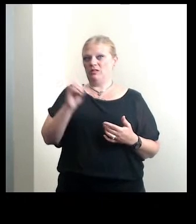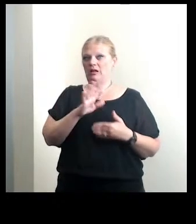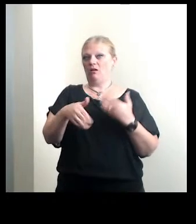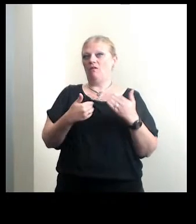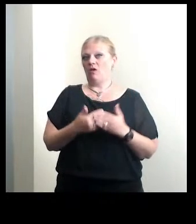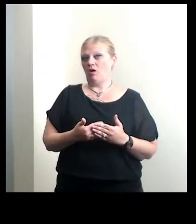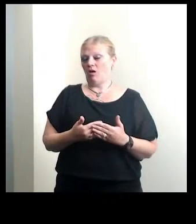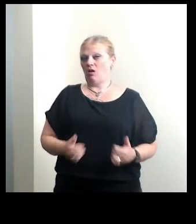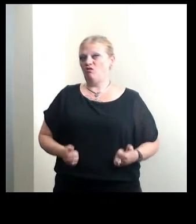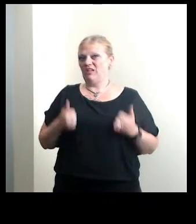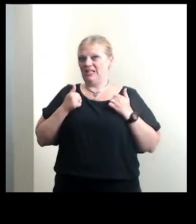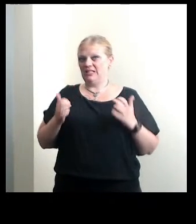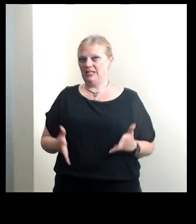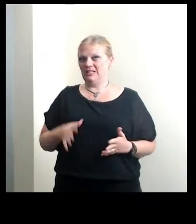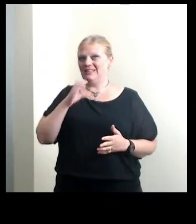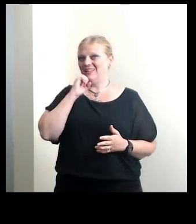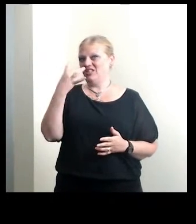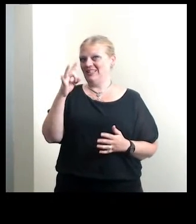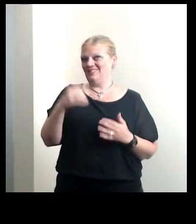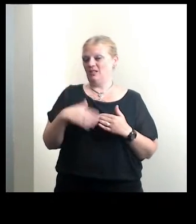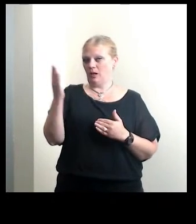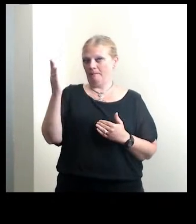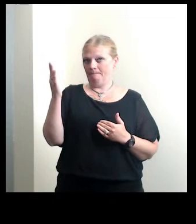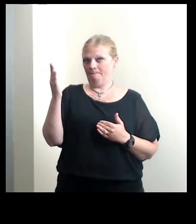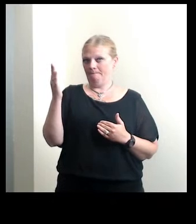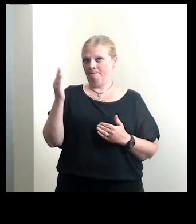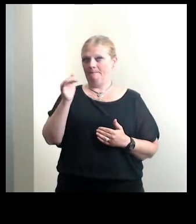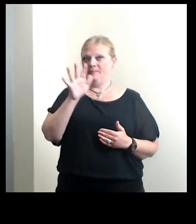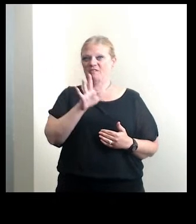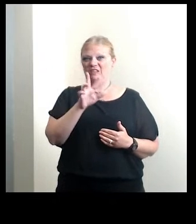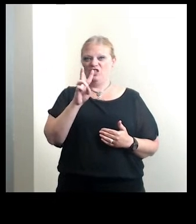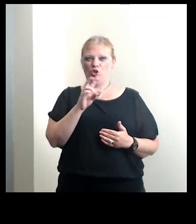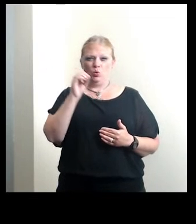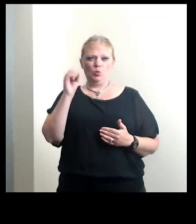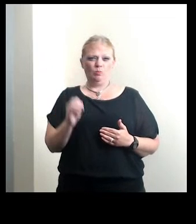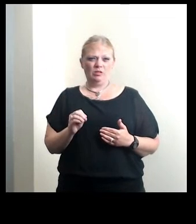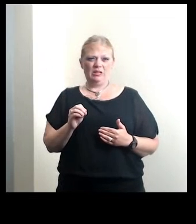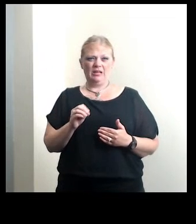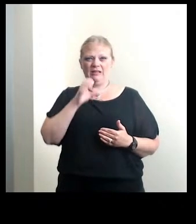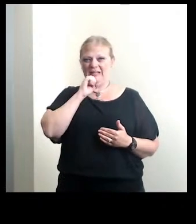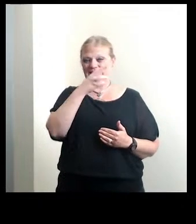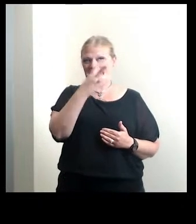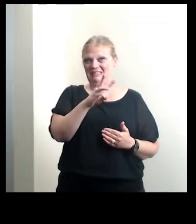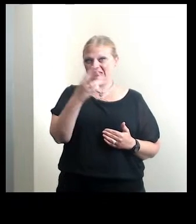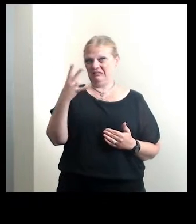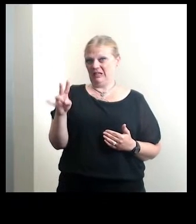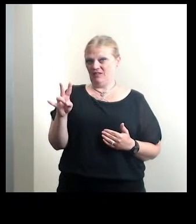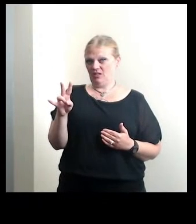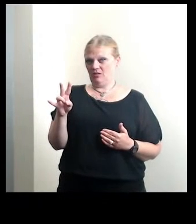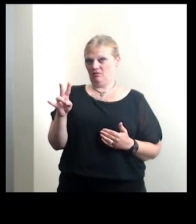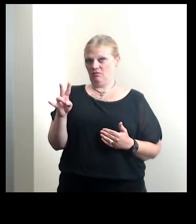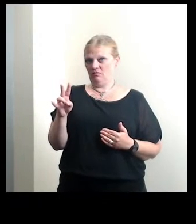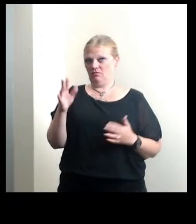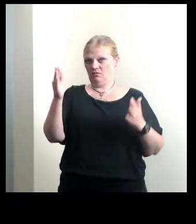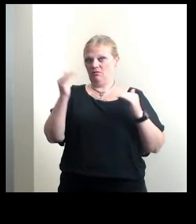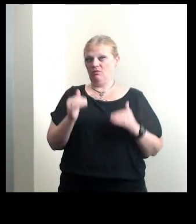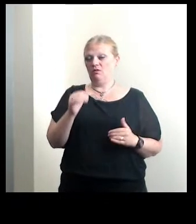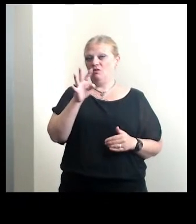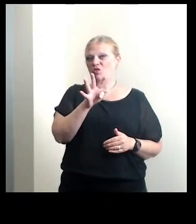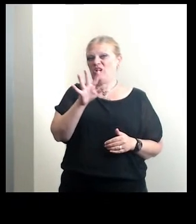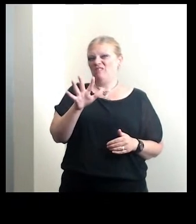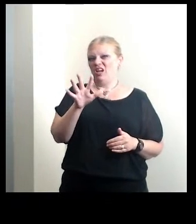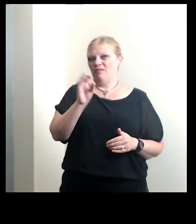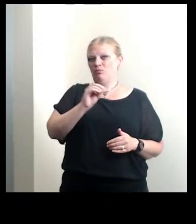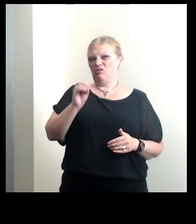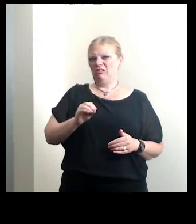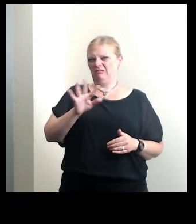Erie County residents 18 and up, about 52% of the 16 and 17-year-olds, and about 45%